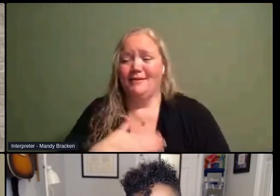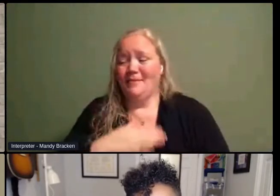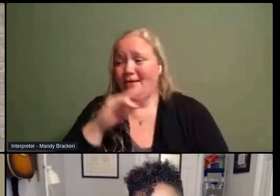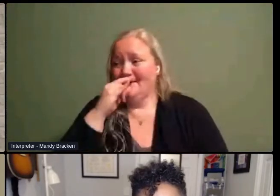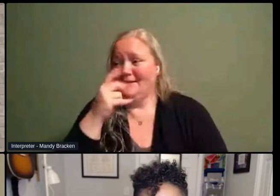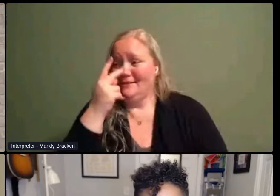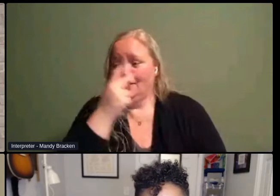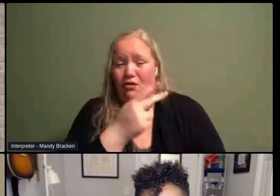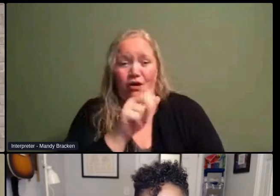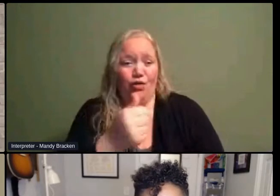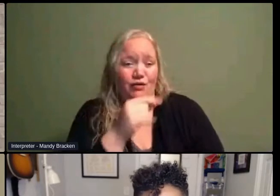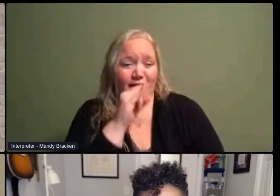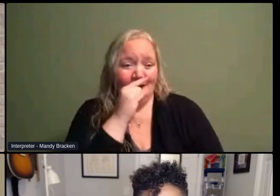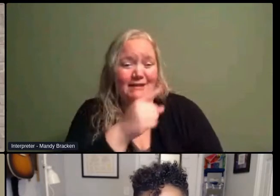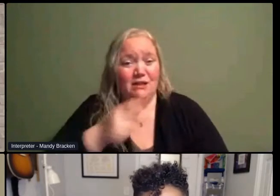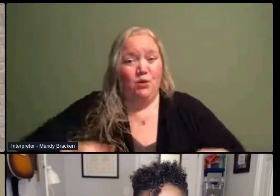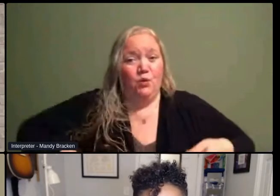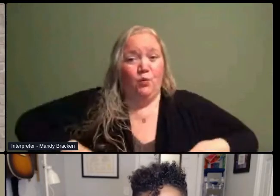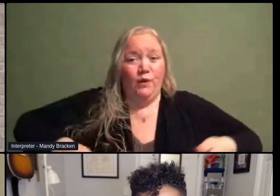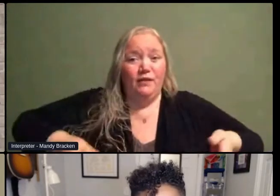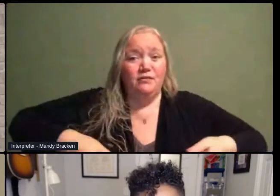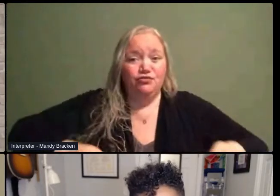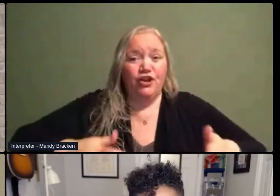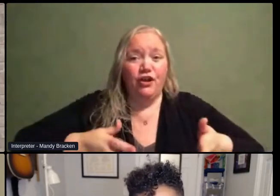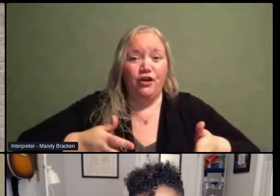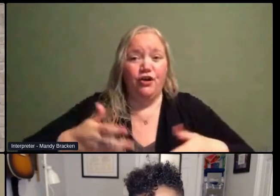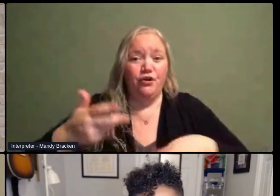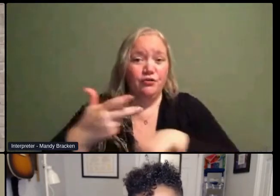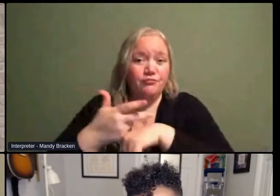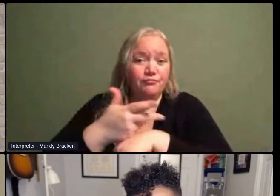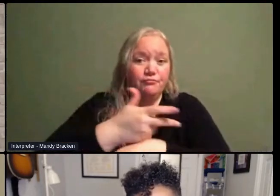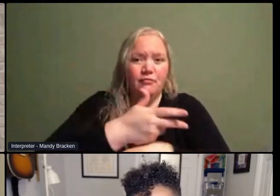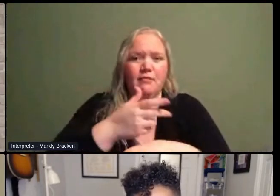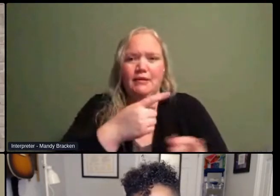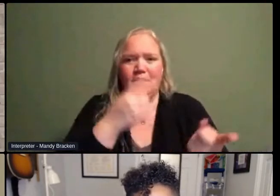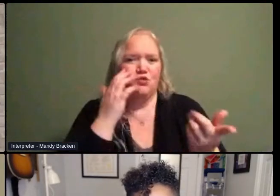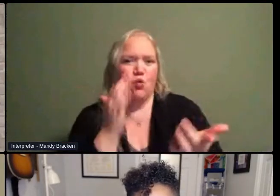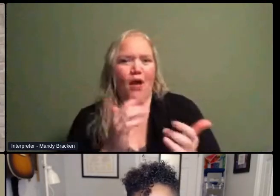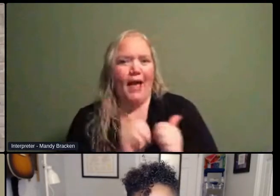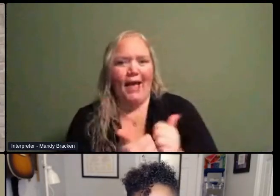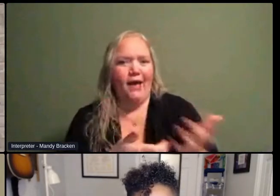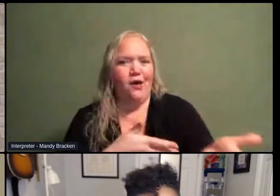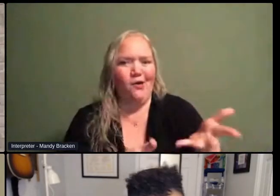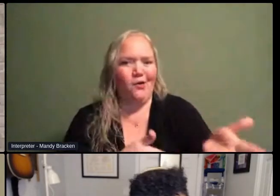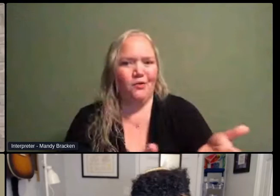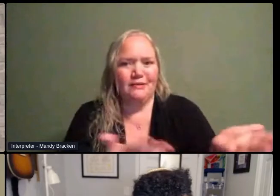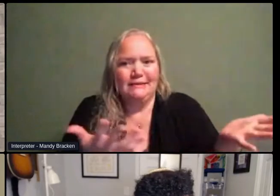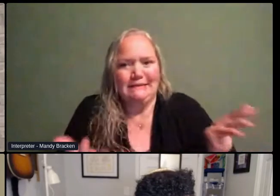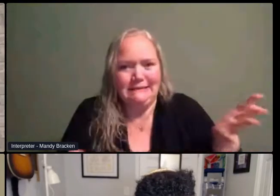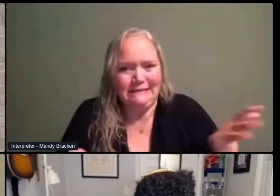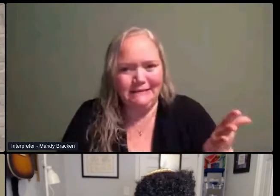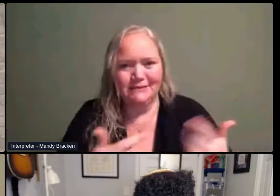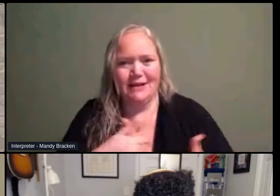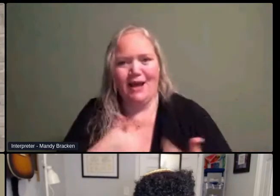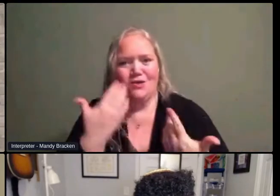help me talk about this? So really learning how to have those uncomfortable, potentially, conversations, and really pushing